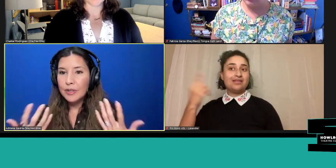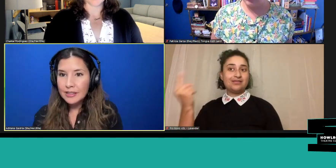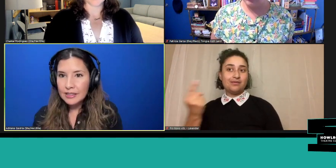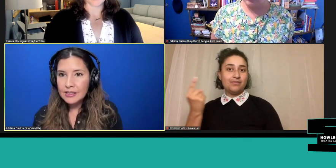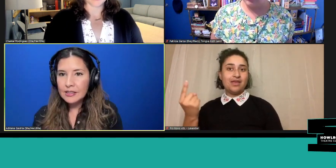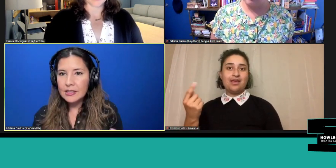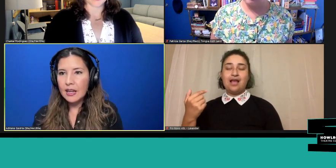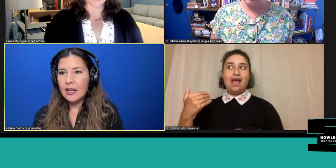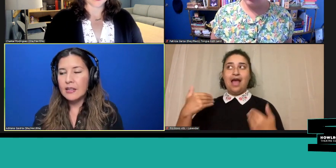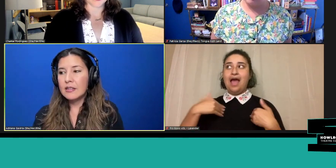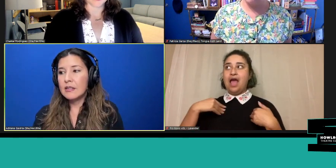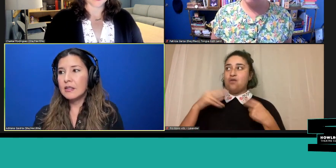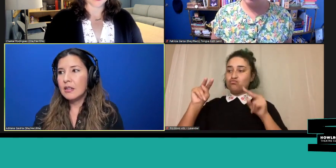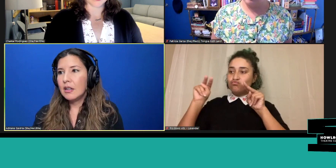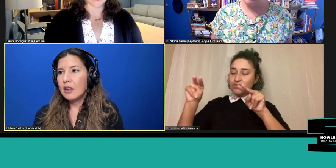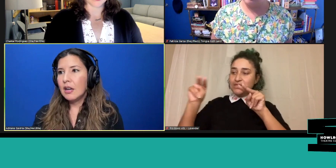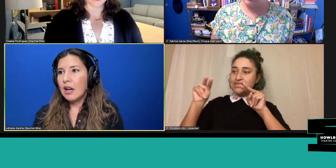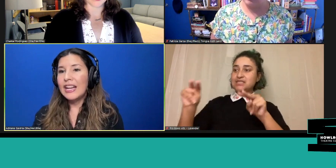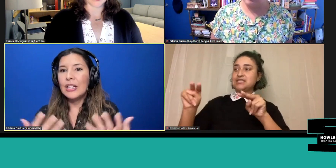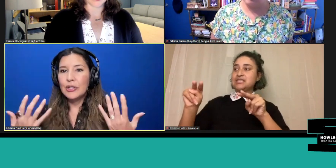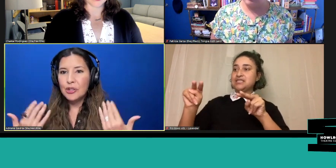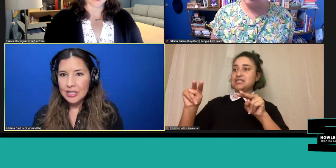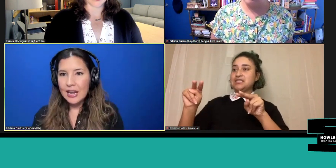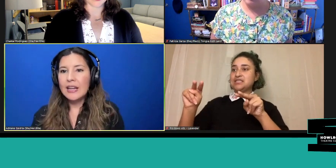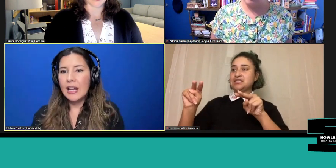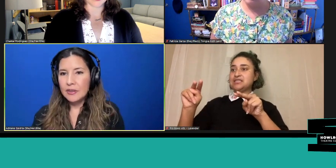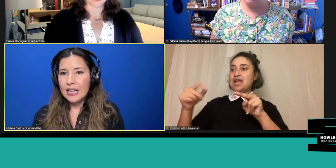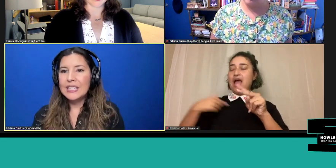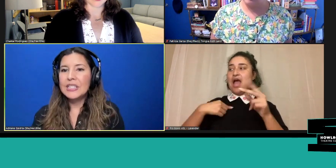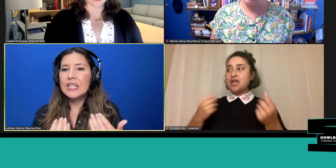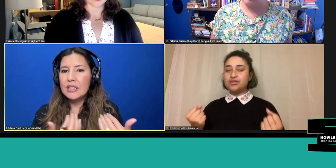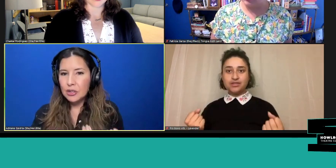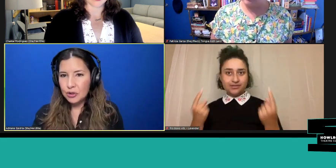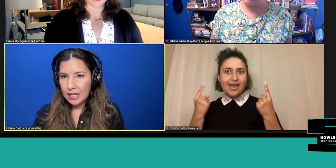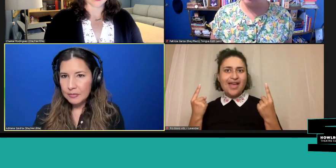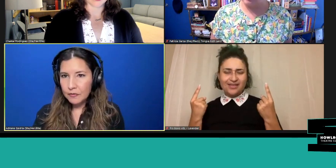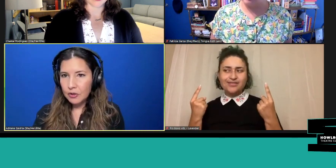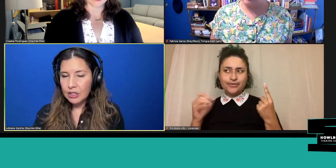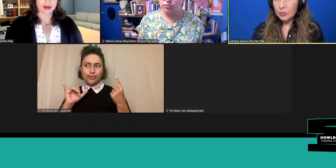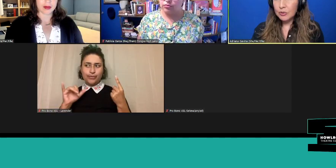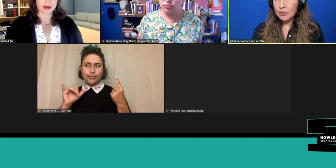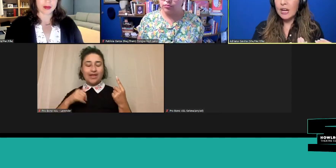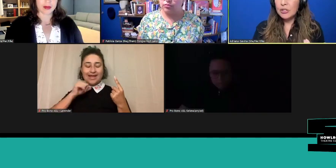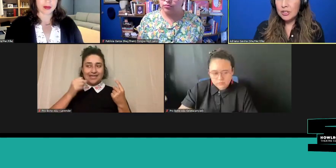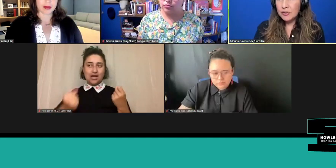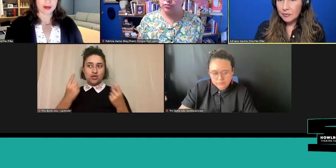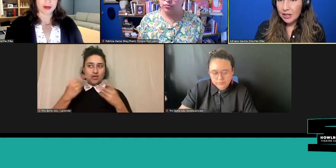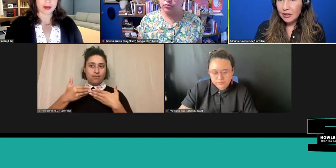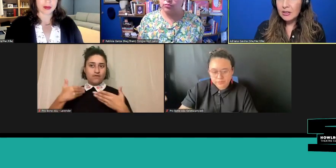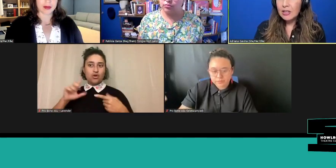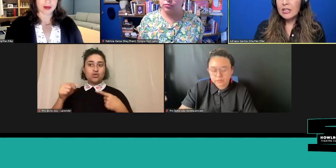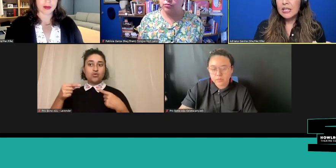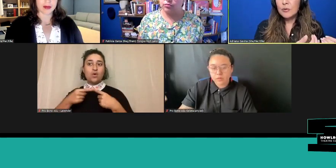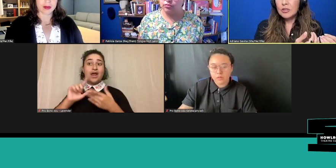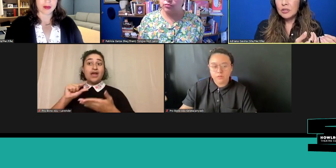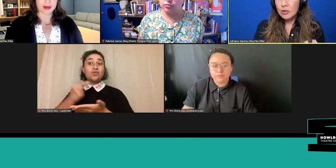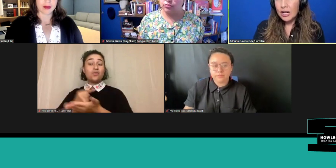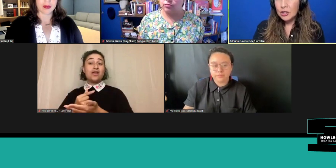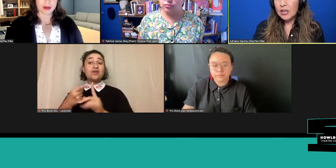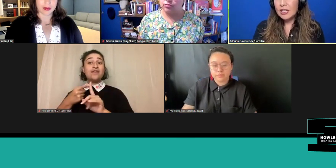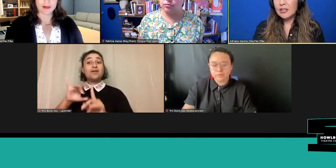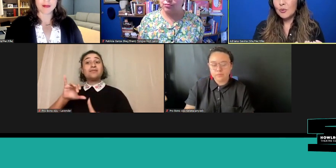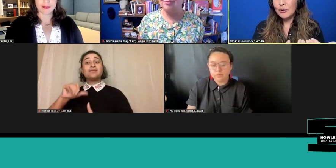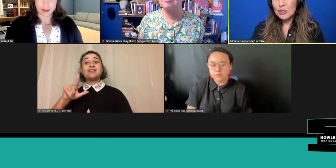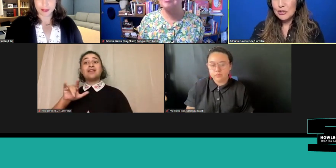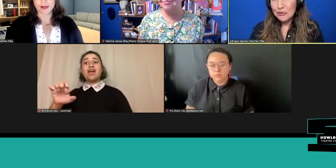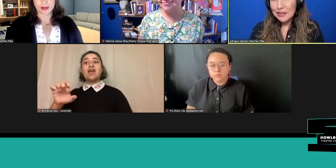have witnessed and I understand now that I didn't understand before. Because when I graduated from Yale, it was, you